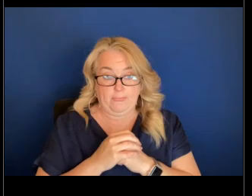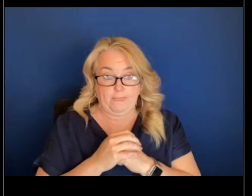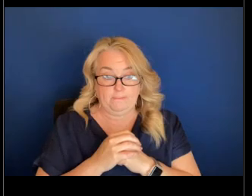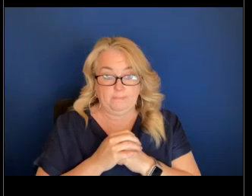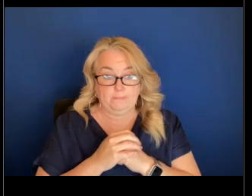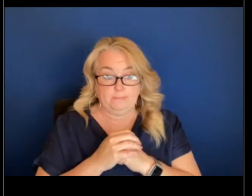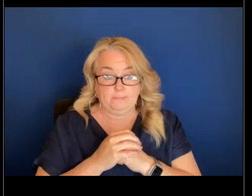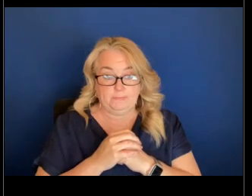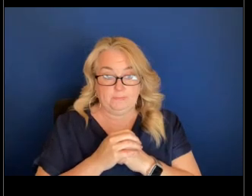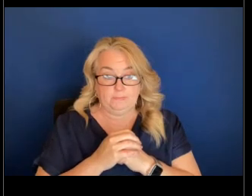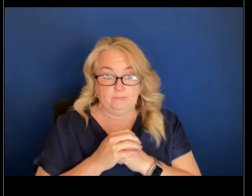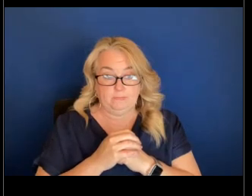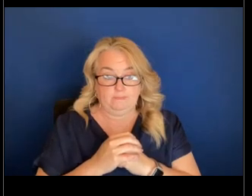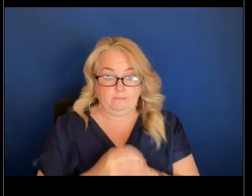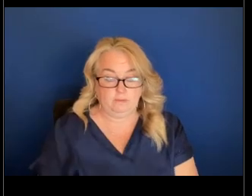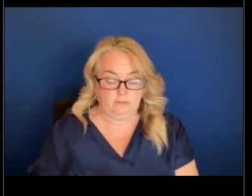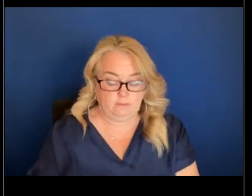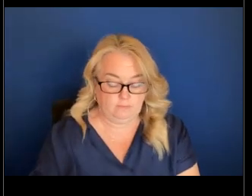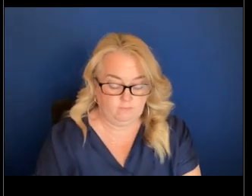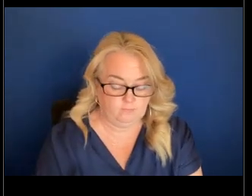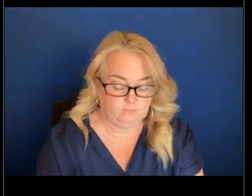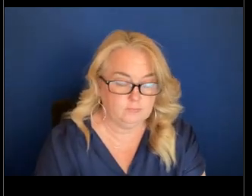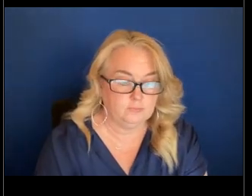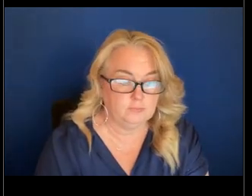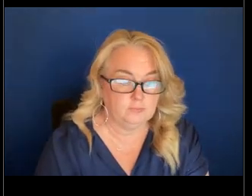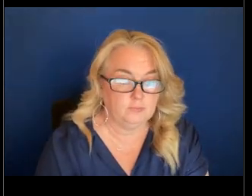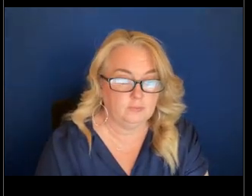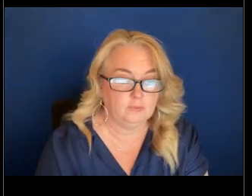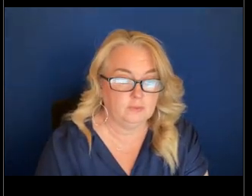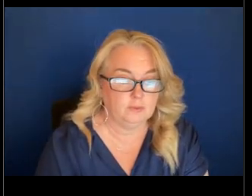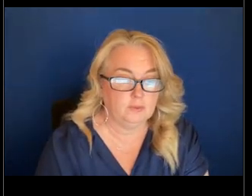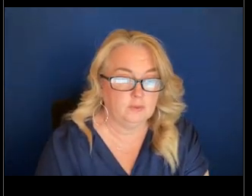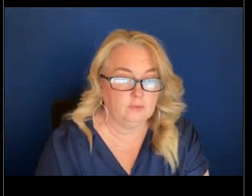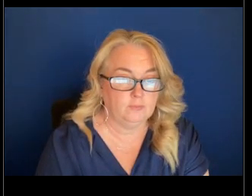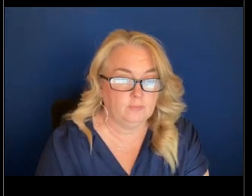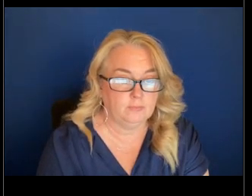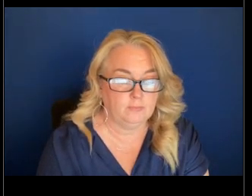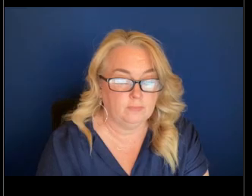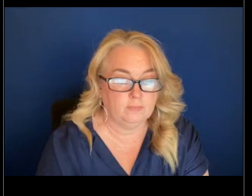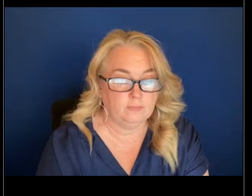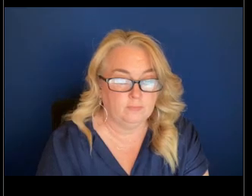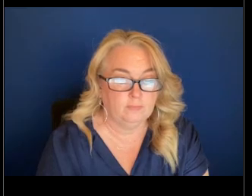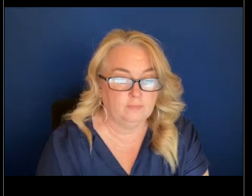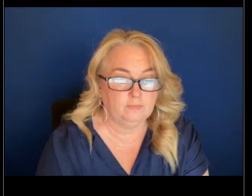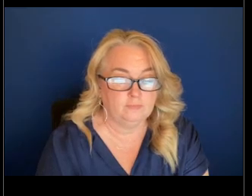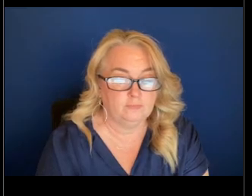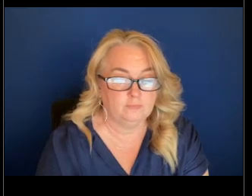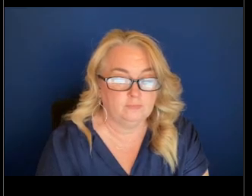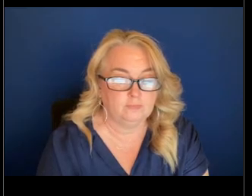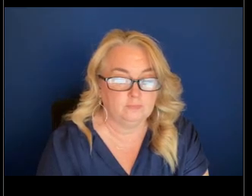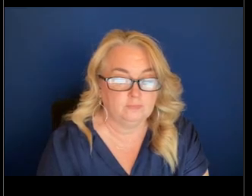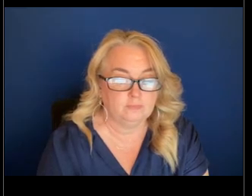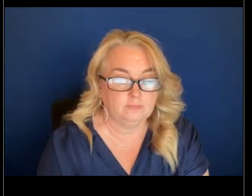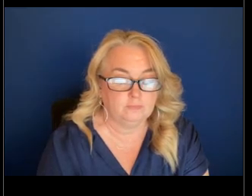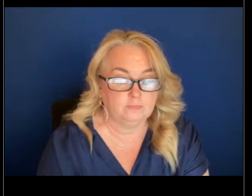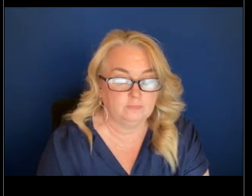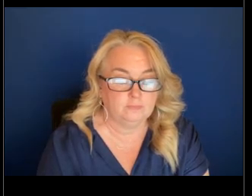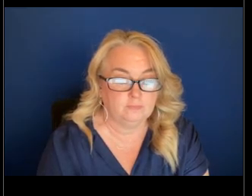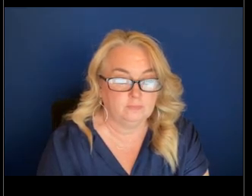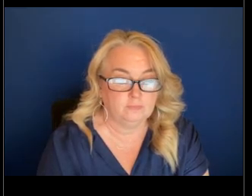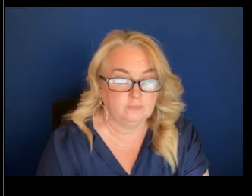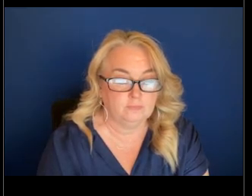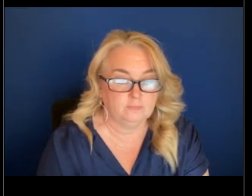Fair Housing Act does not require installing automatic opening doors. Exterior doors tend to require a greater